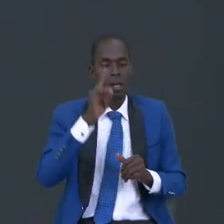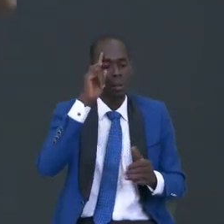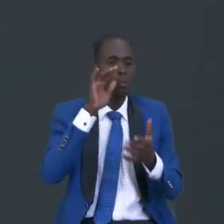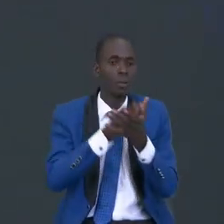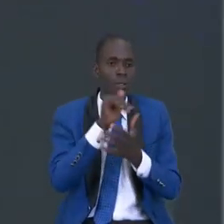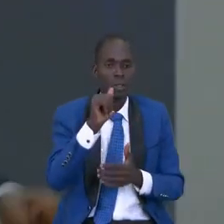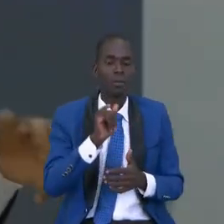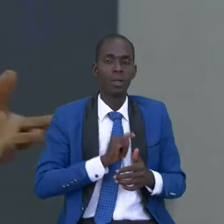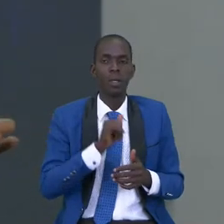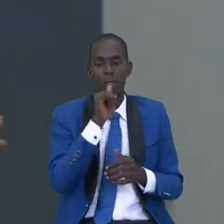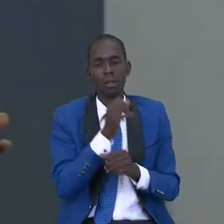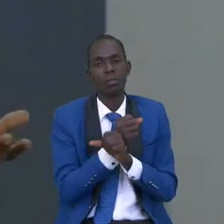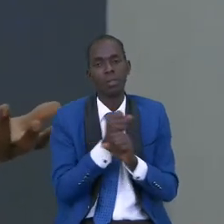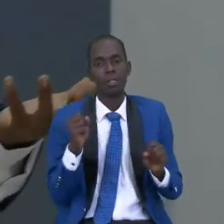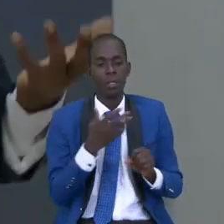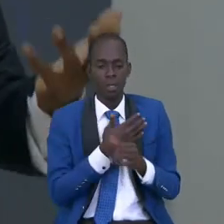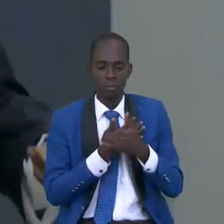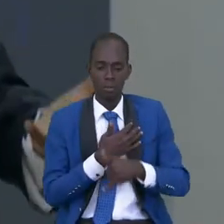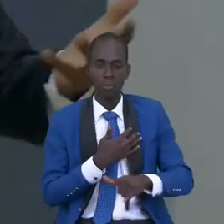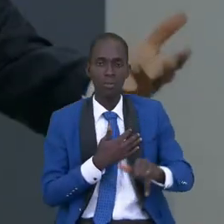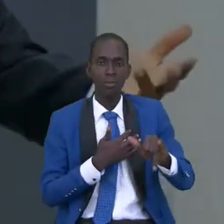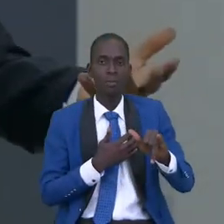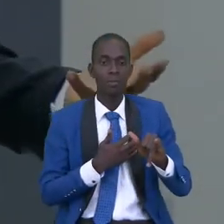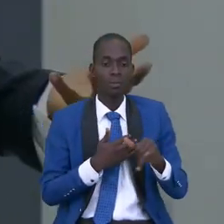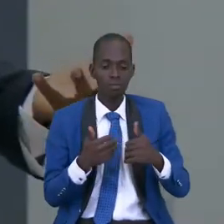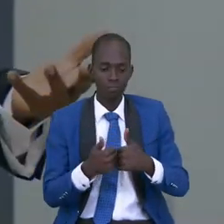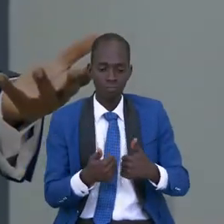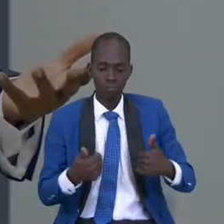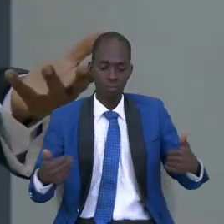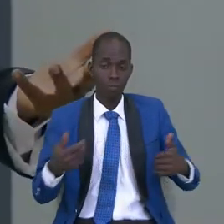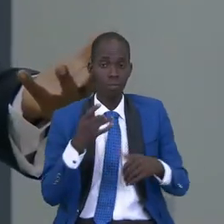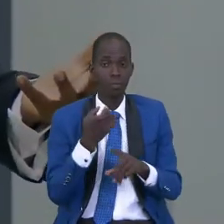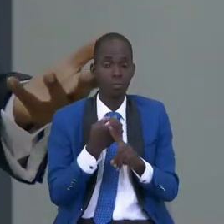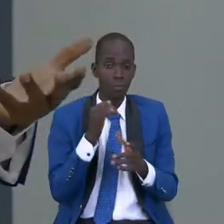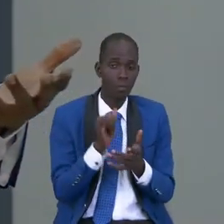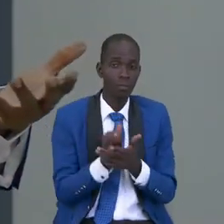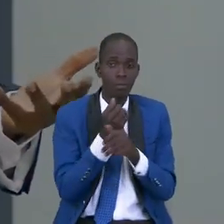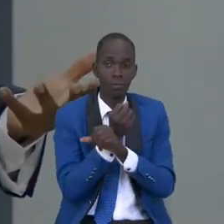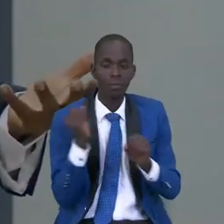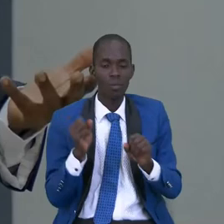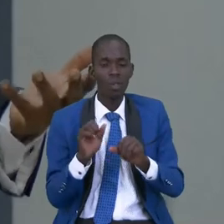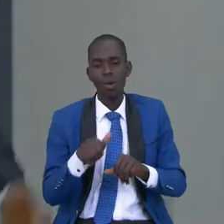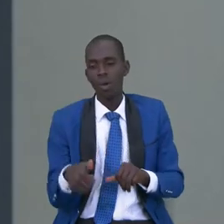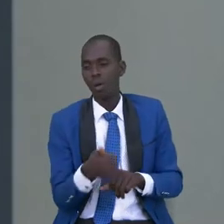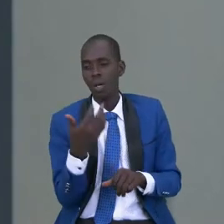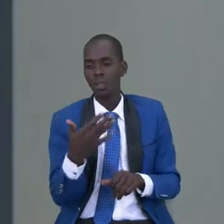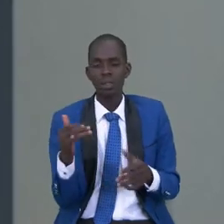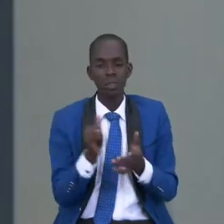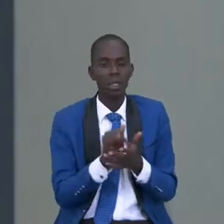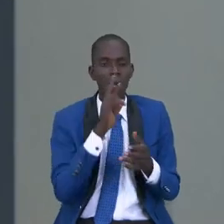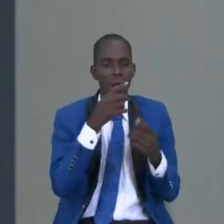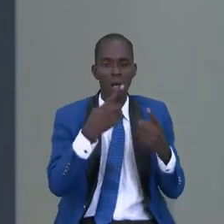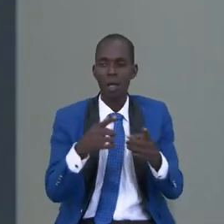am saved. And yet, apart from that salvation, in all the other things that happen in